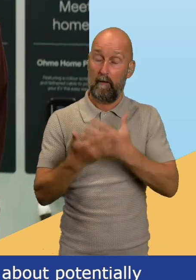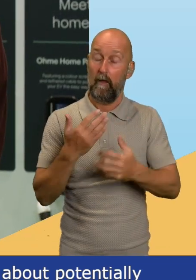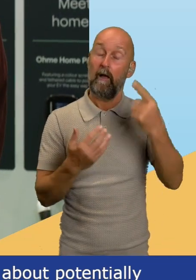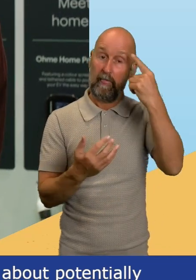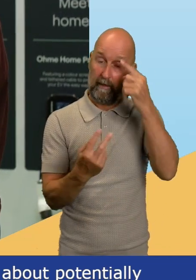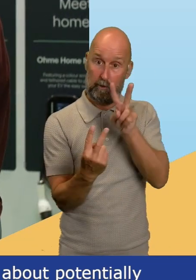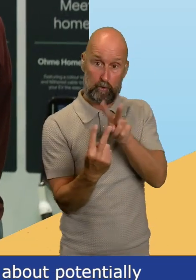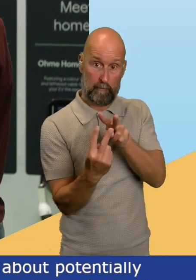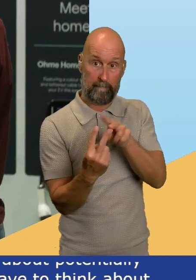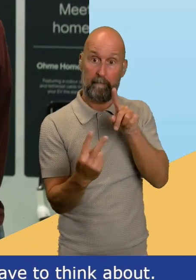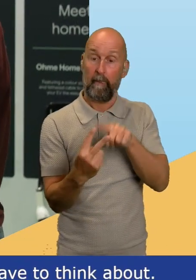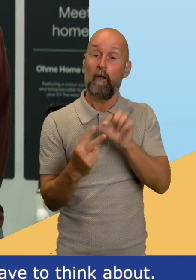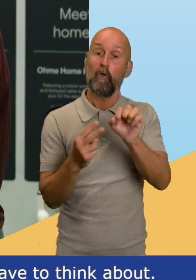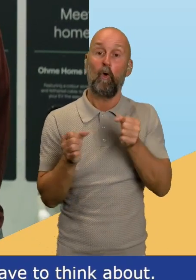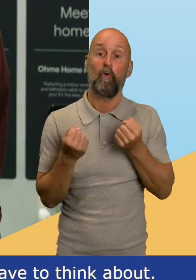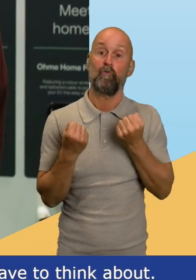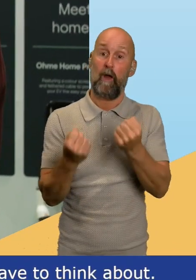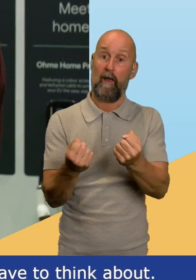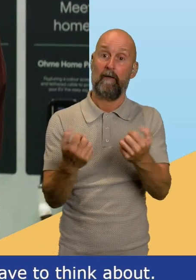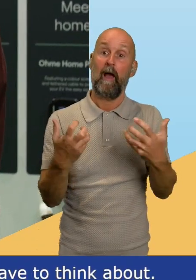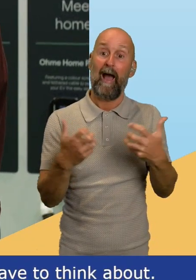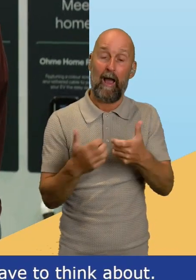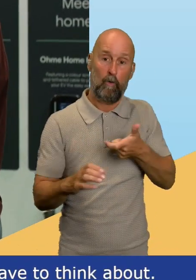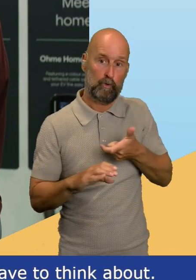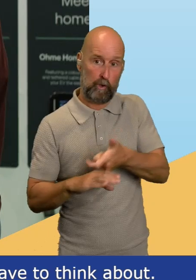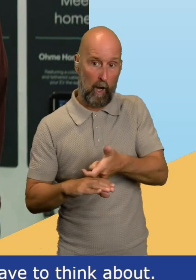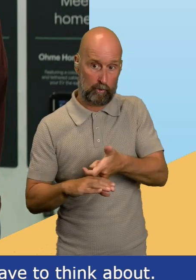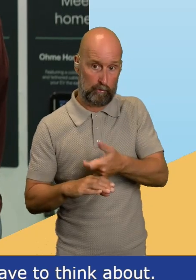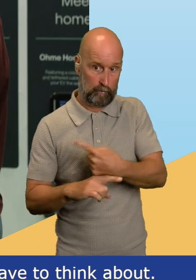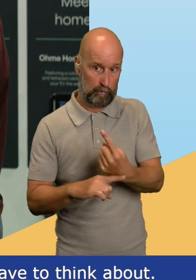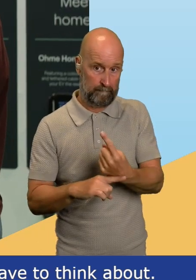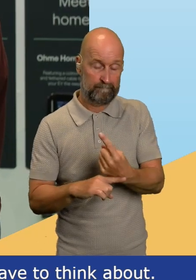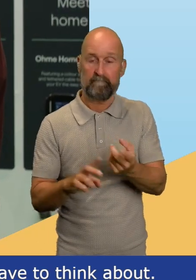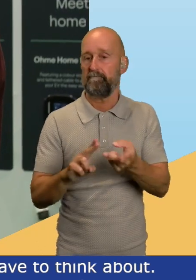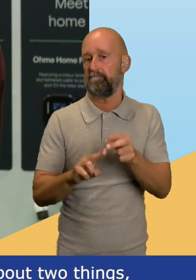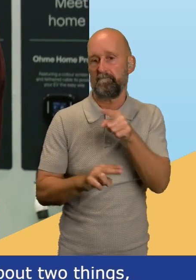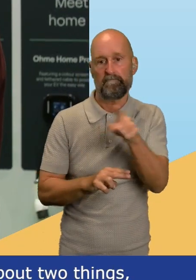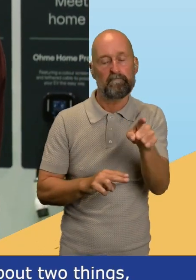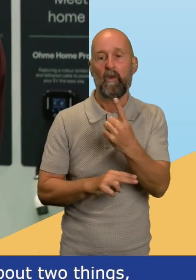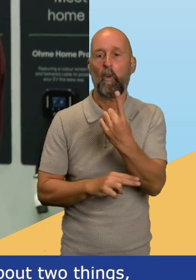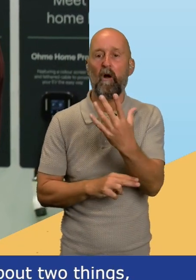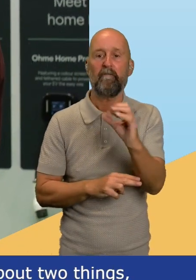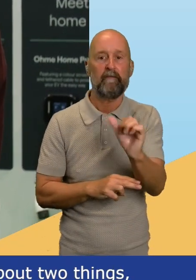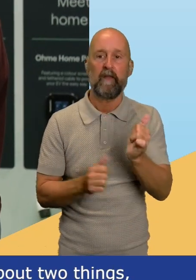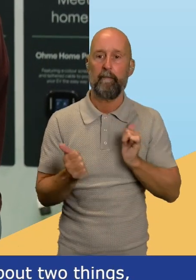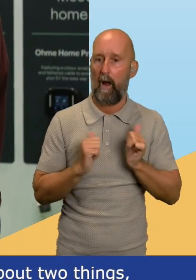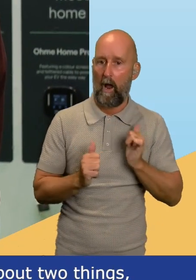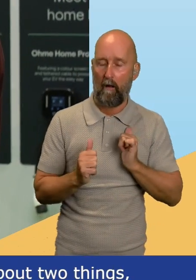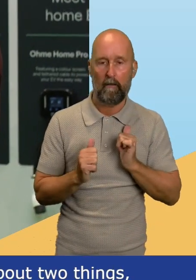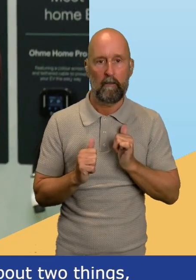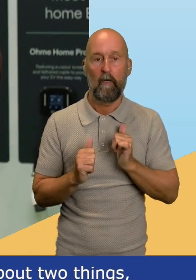things: how you drive and how you're going to charge. So if you're regularly doing 150 mile journeys